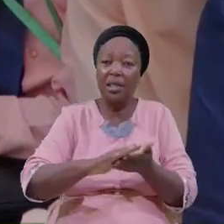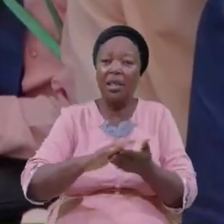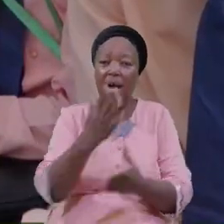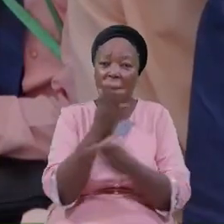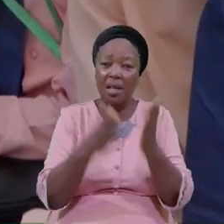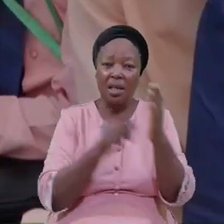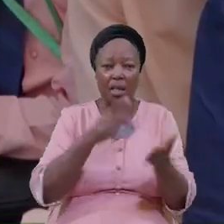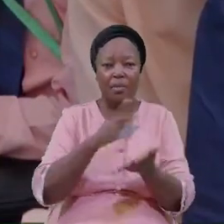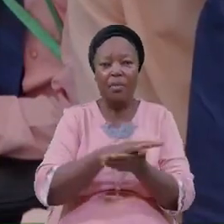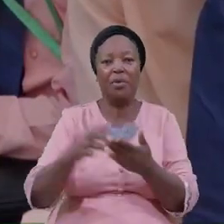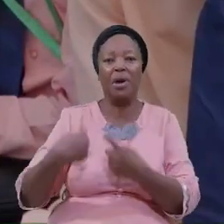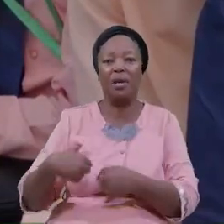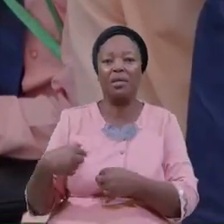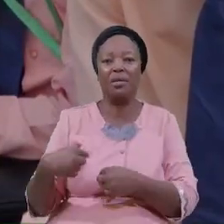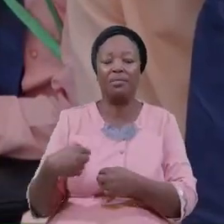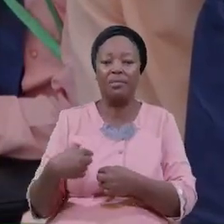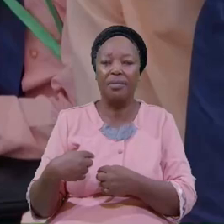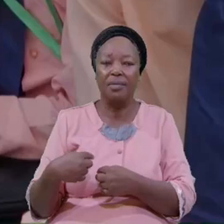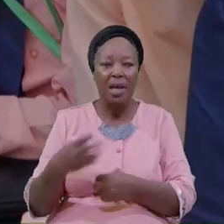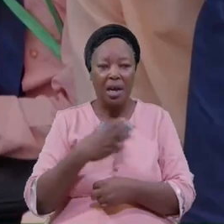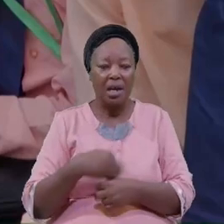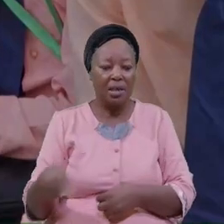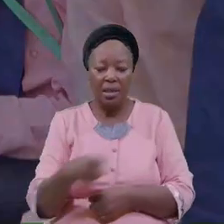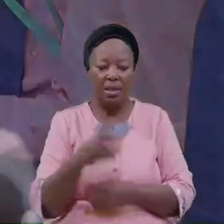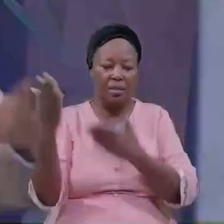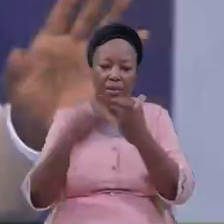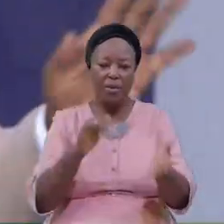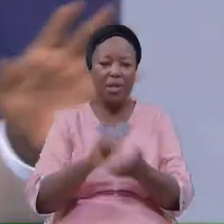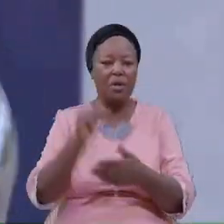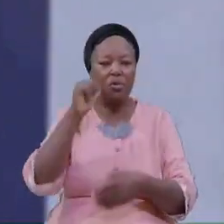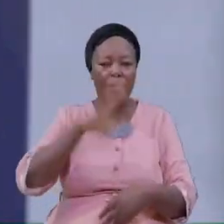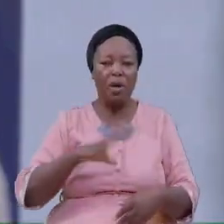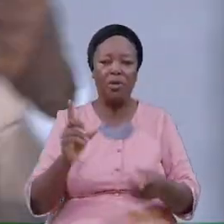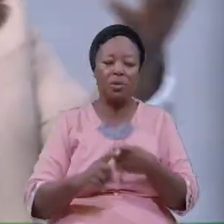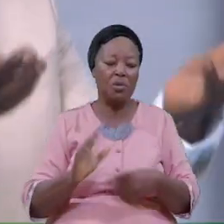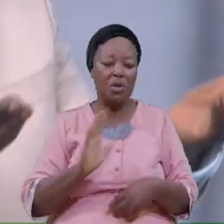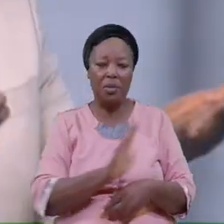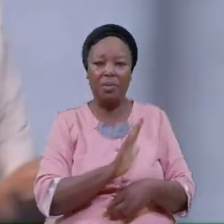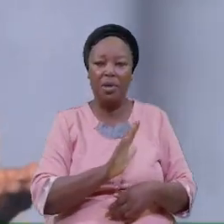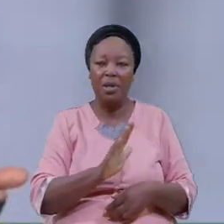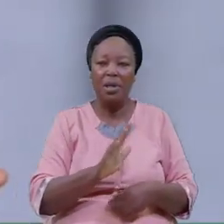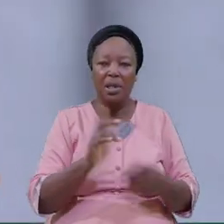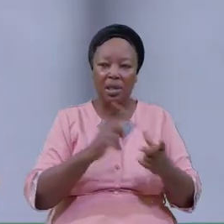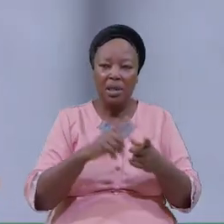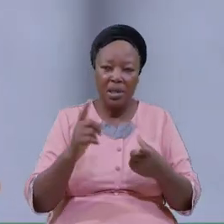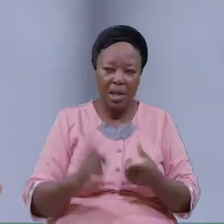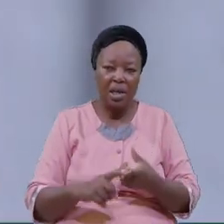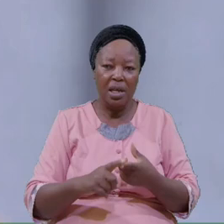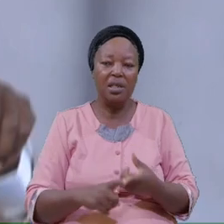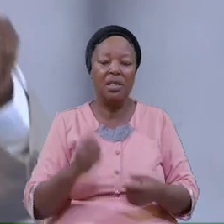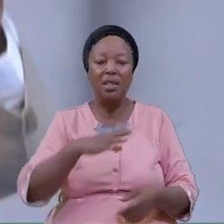mains innocentes et le cœur pur. And they brought the woman. Et ils ont amené la femme. Defiled himself with the et woman. Il s'est souillé avec